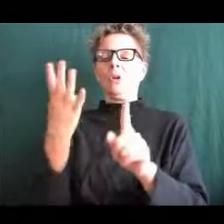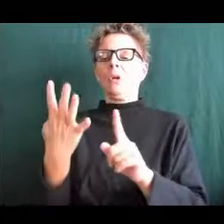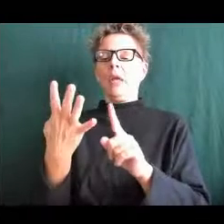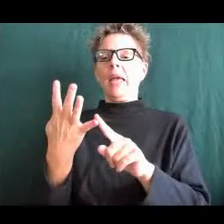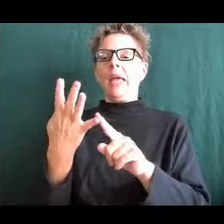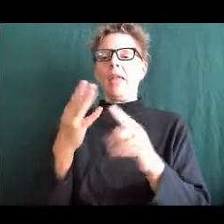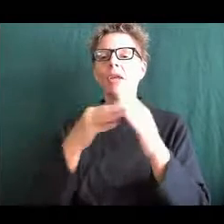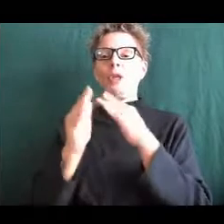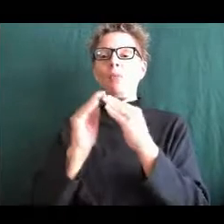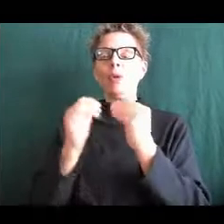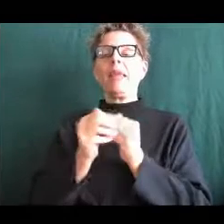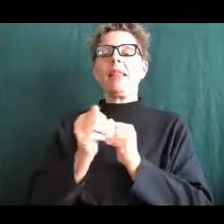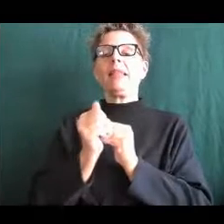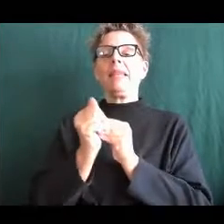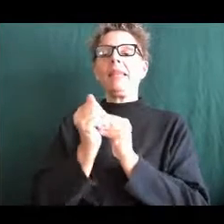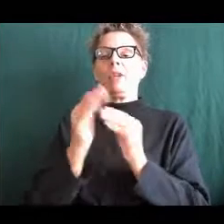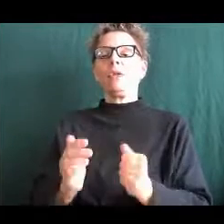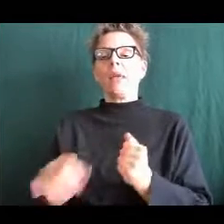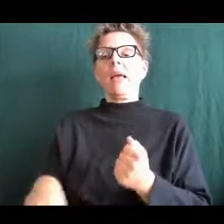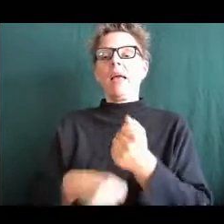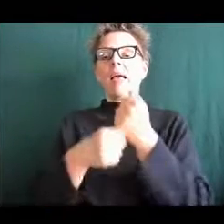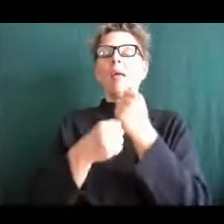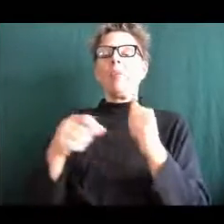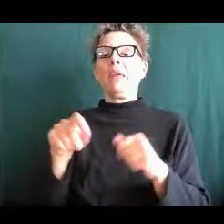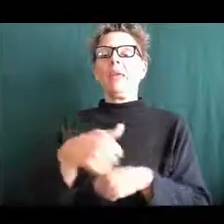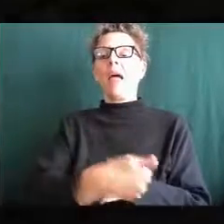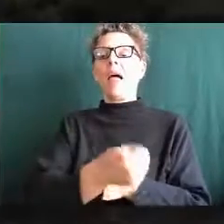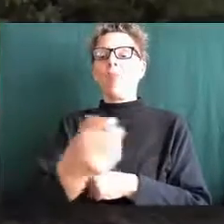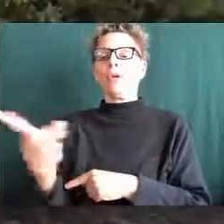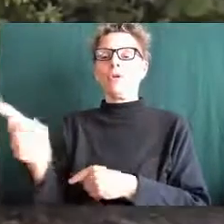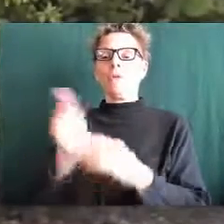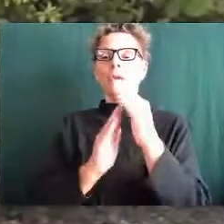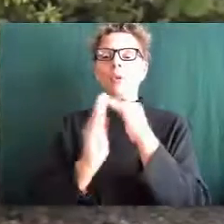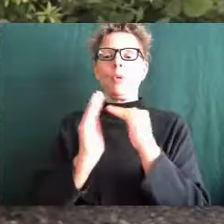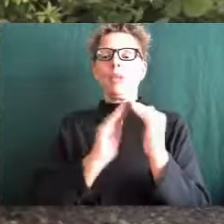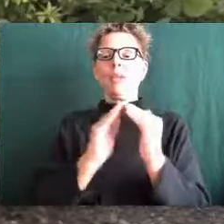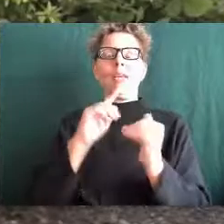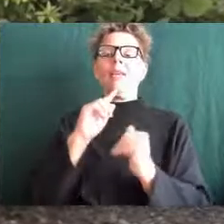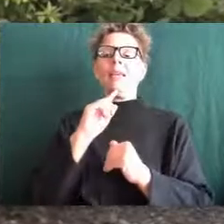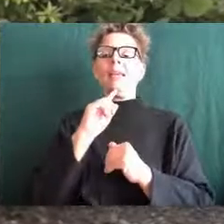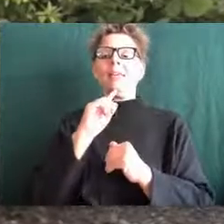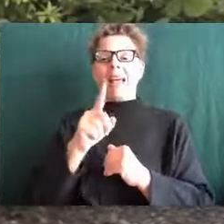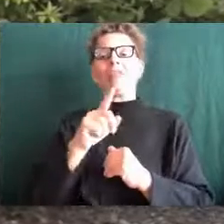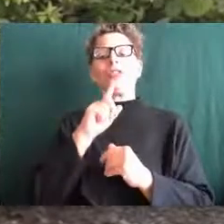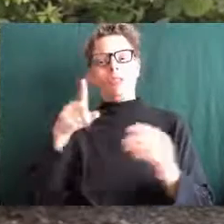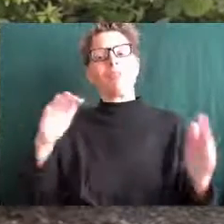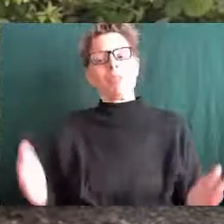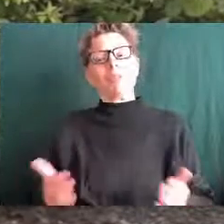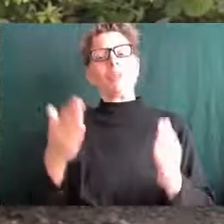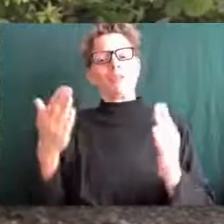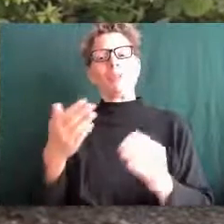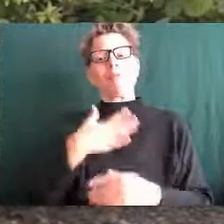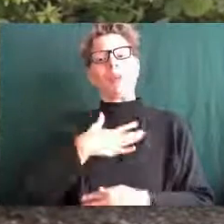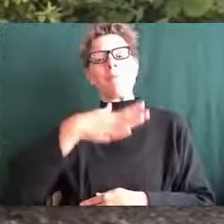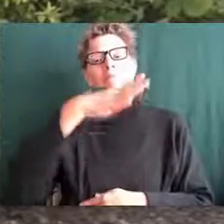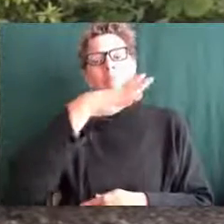leader, lifting others and helping others to help themselves. Yes, she's an encourager, but also